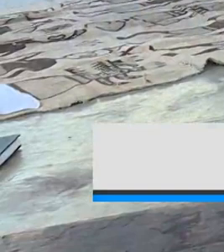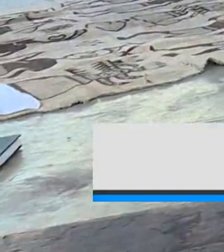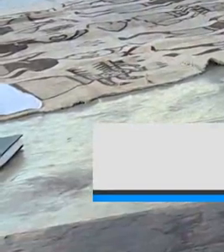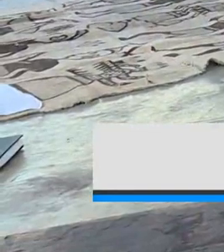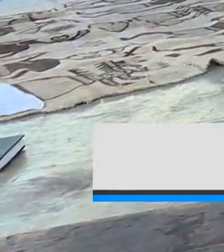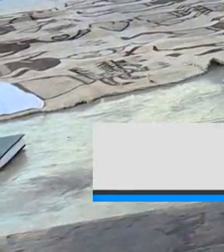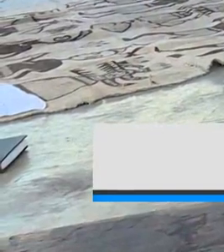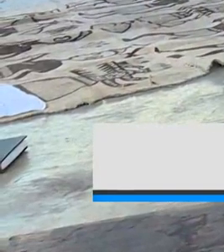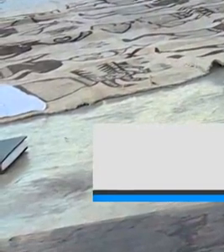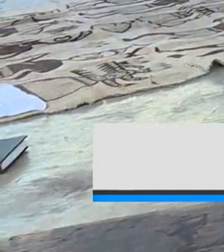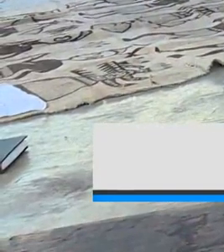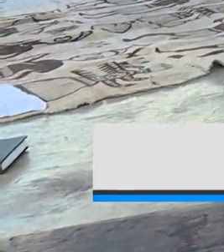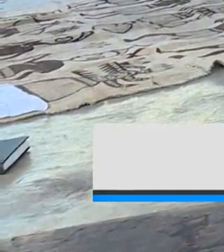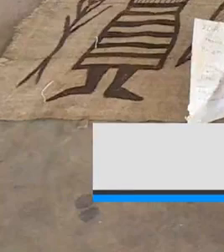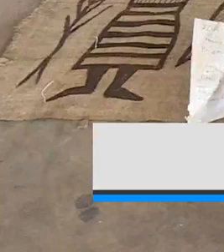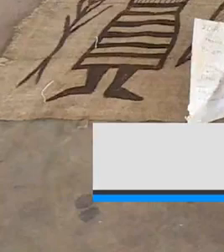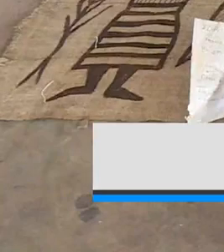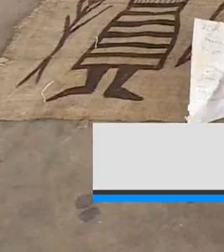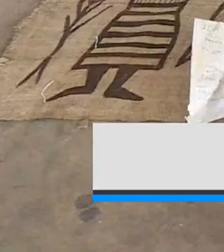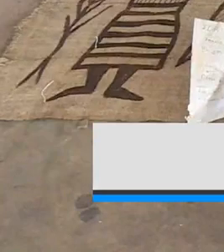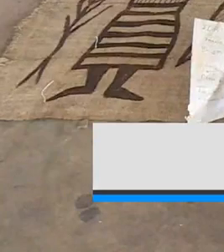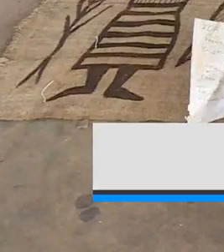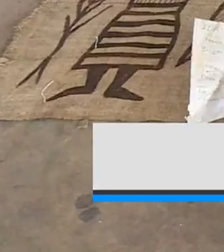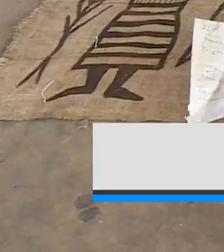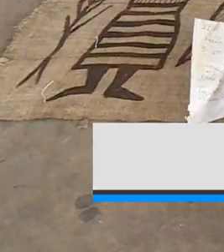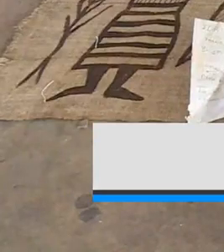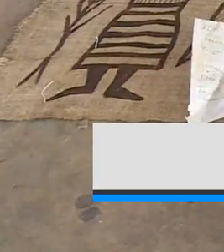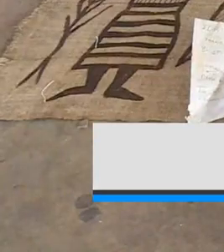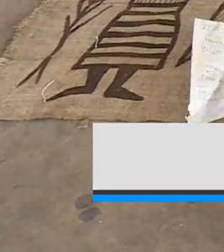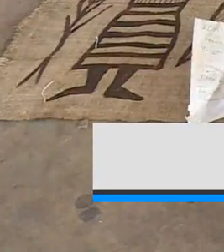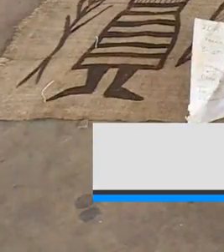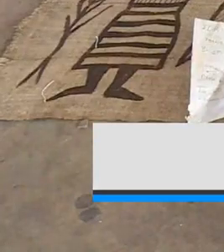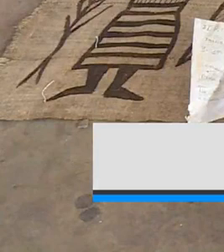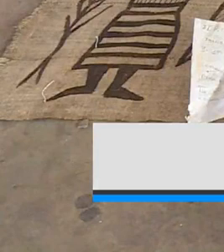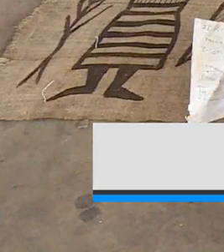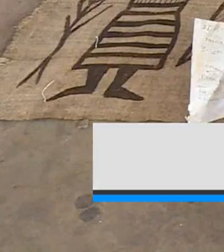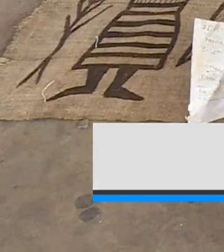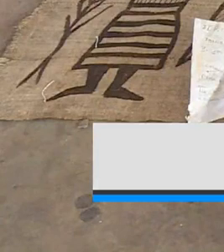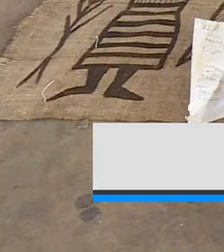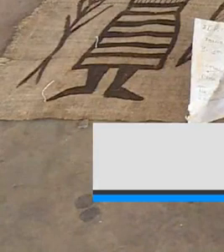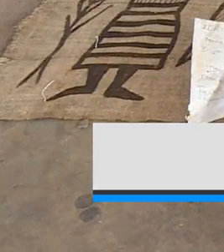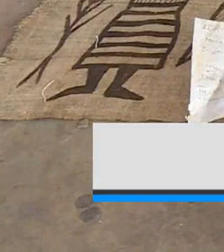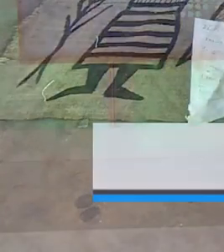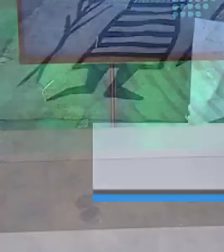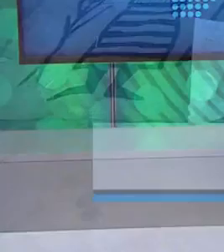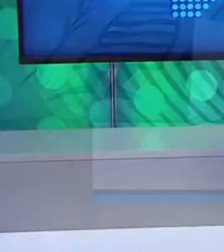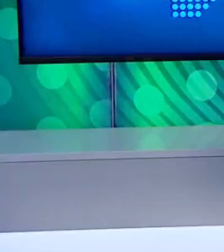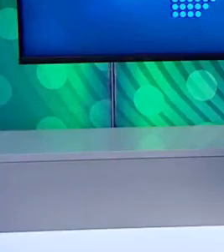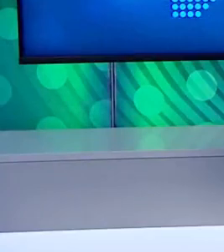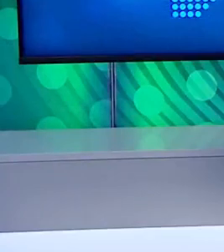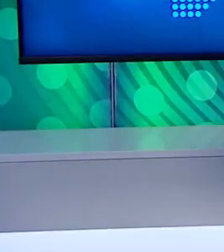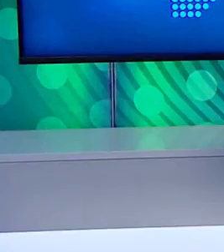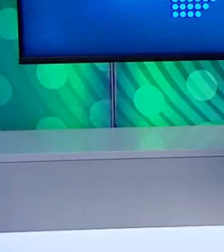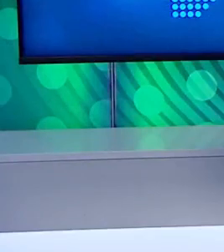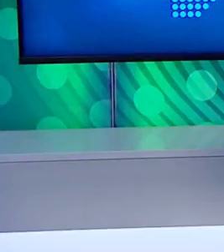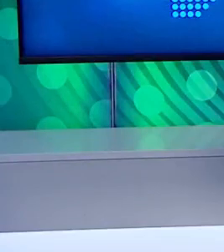Pablo Picasso in Ivory Coast. An Ivorian village tells of its brush with a great Spanish artist.